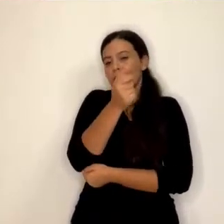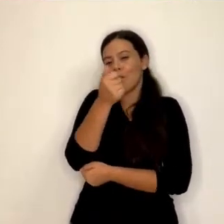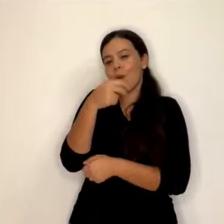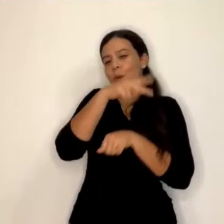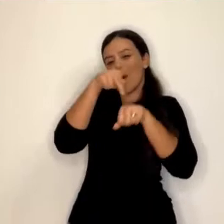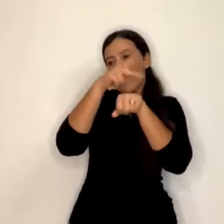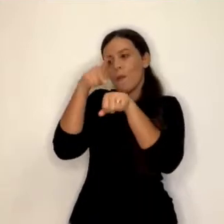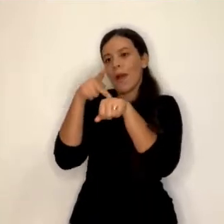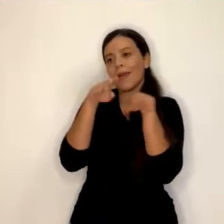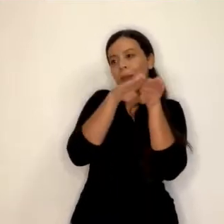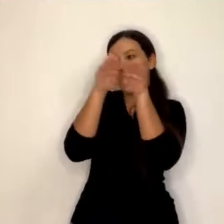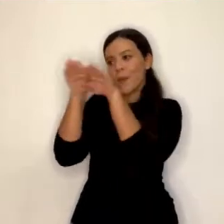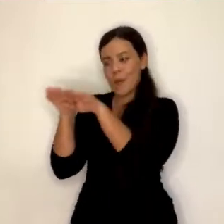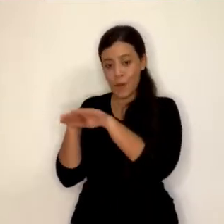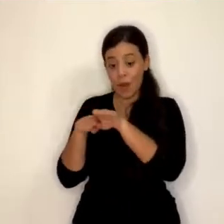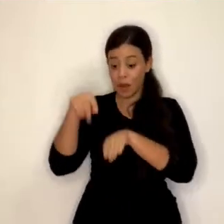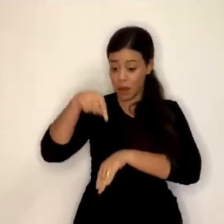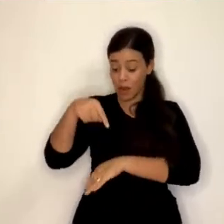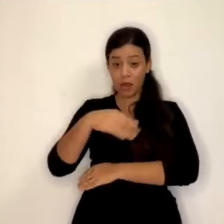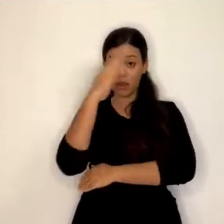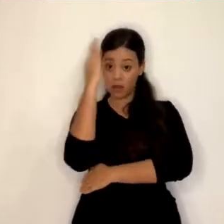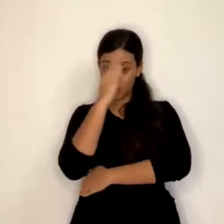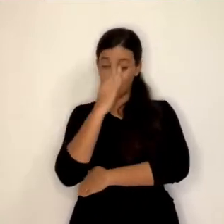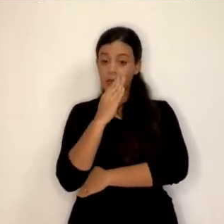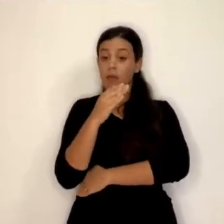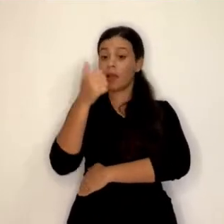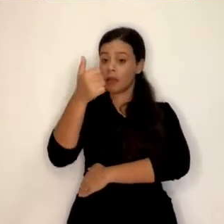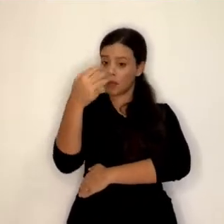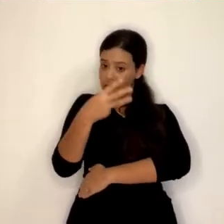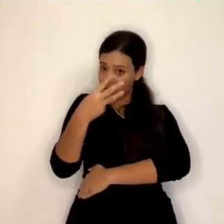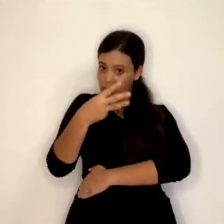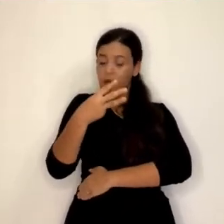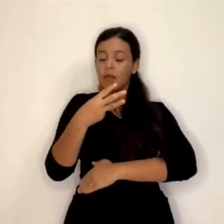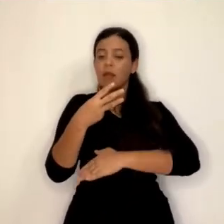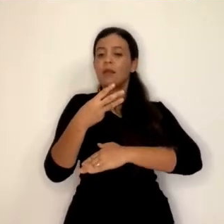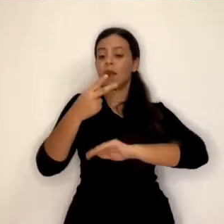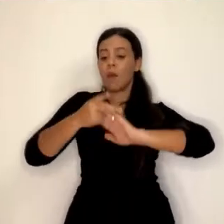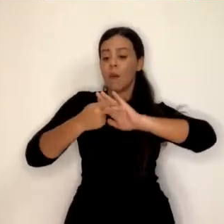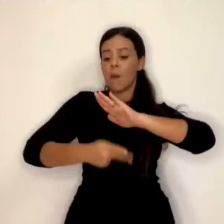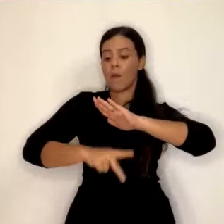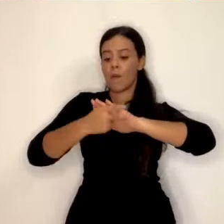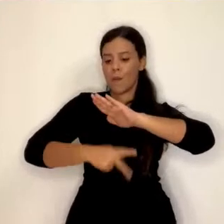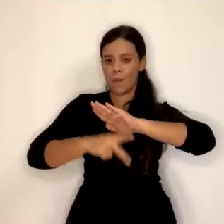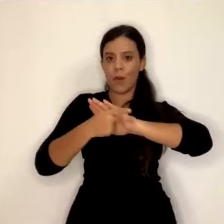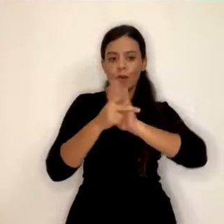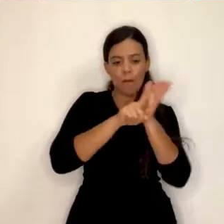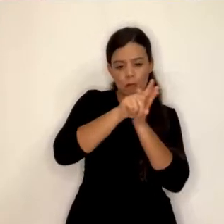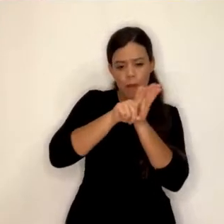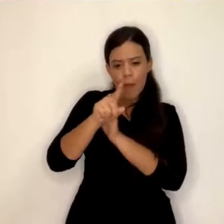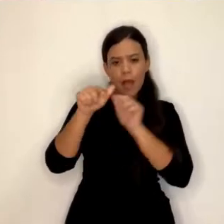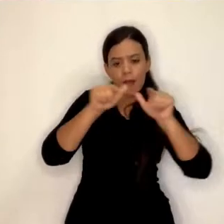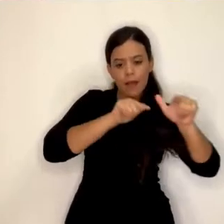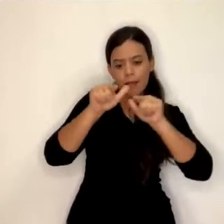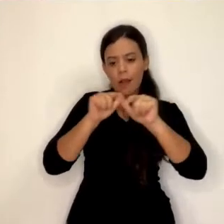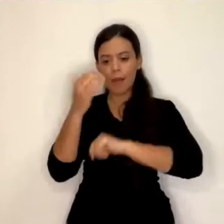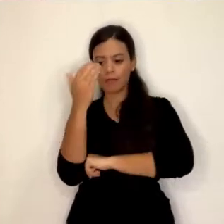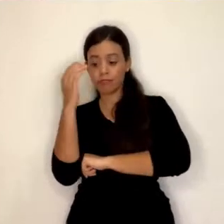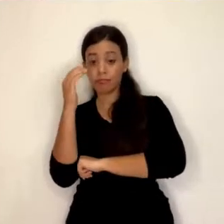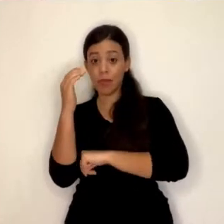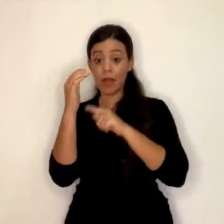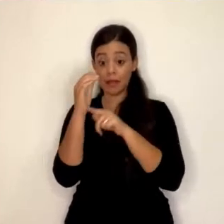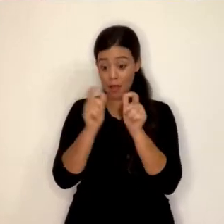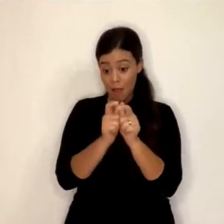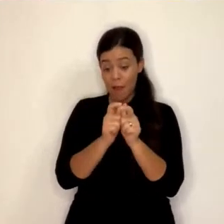however, we can't compare ourselves to the United States because very few countries may be compared to the United States, but we are